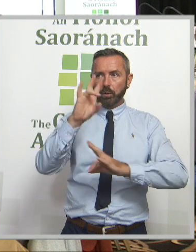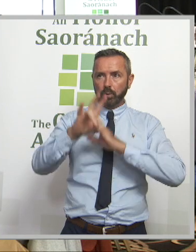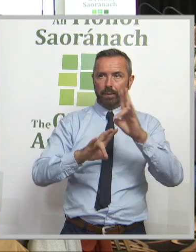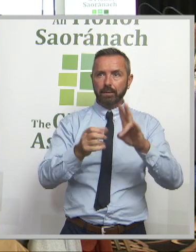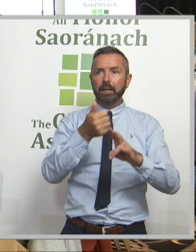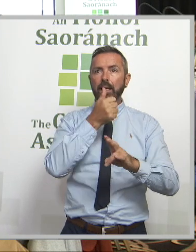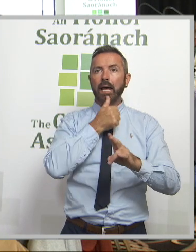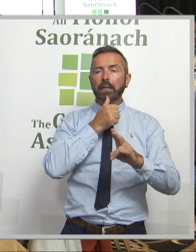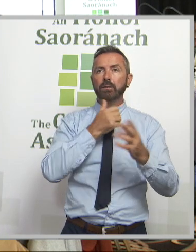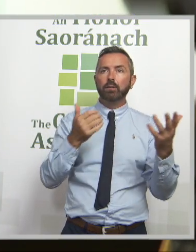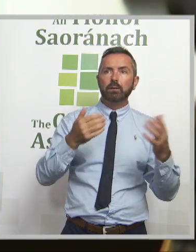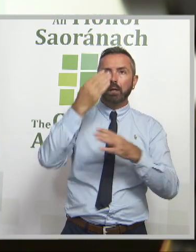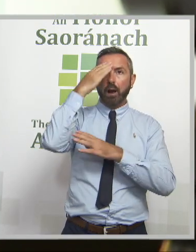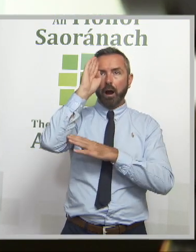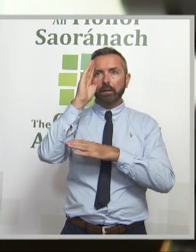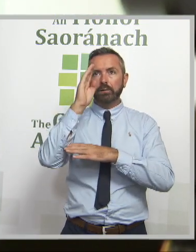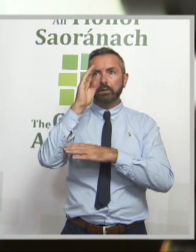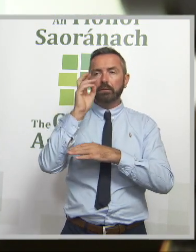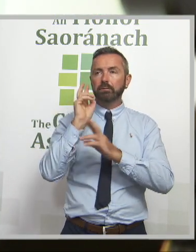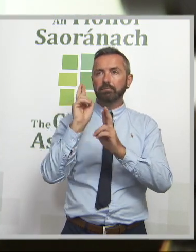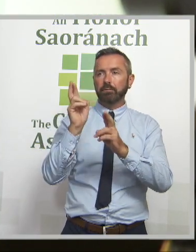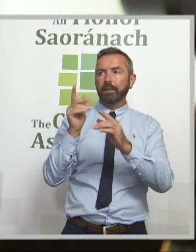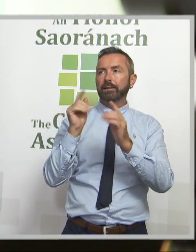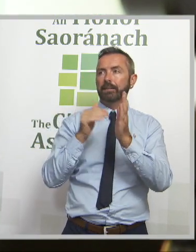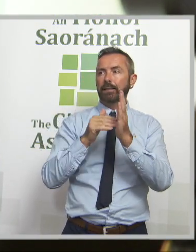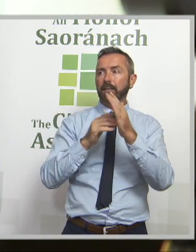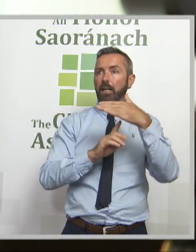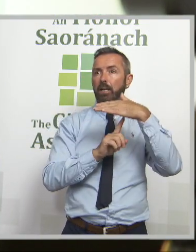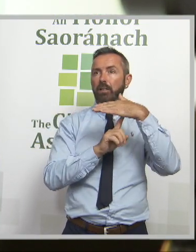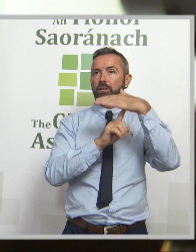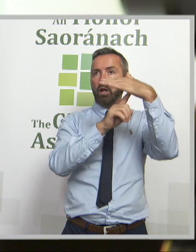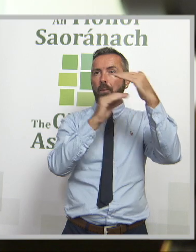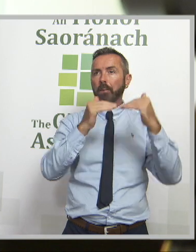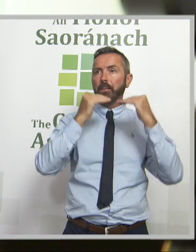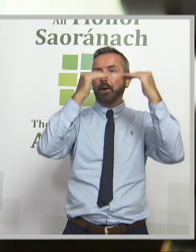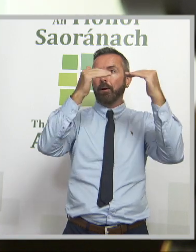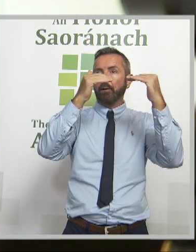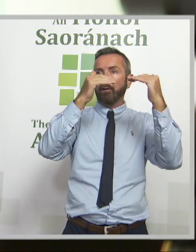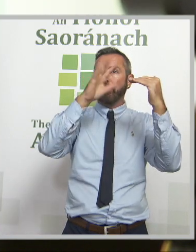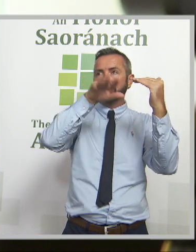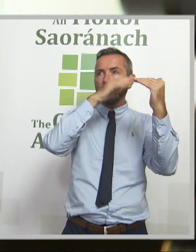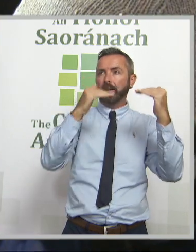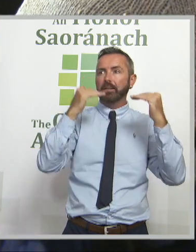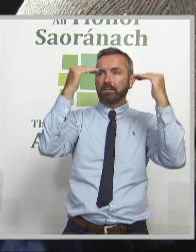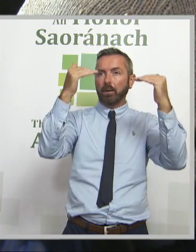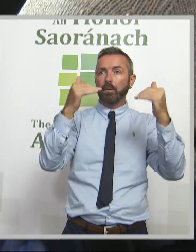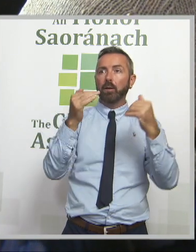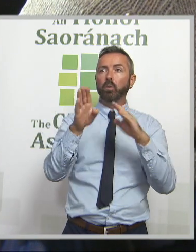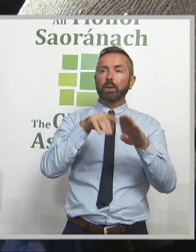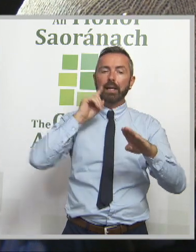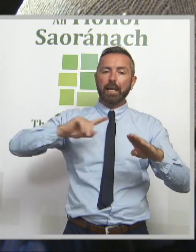is, I think Ireland is kind of at the top of the table when it comes to land in private ownership, and very close to the top of the table again